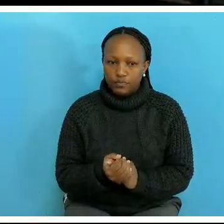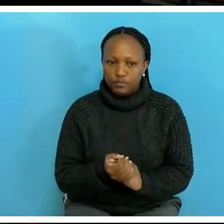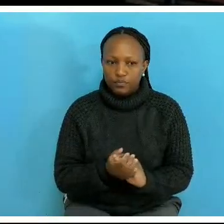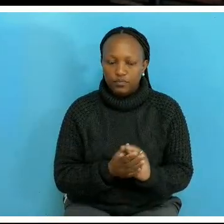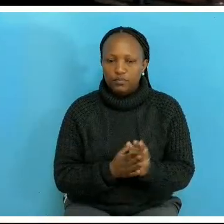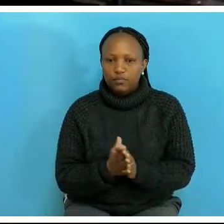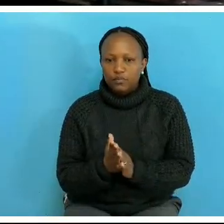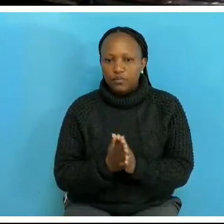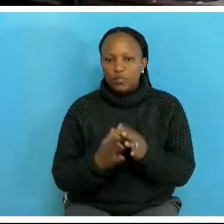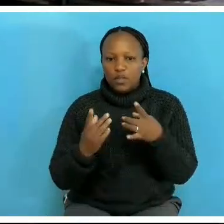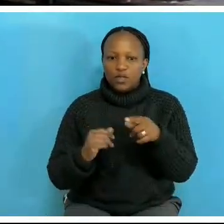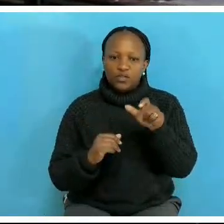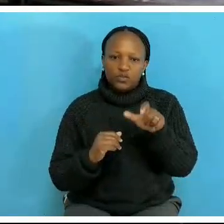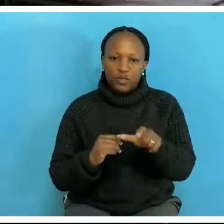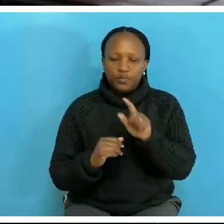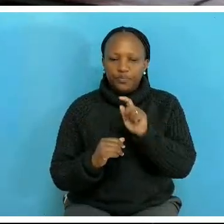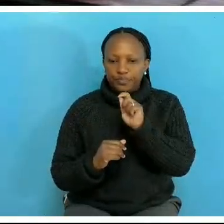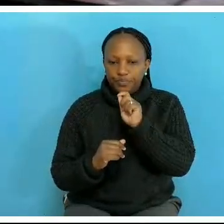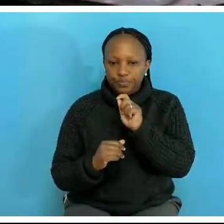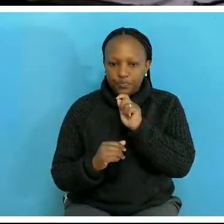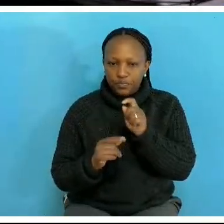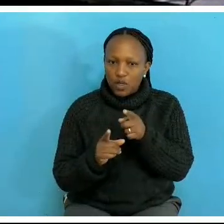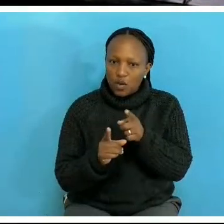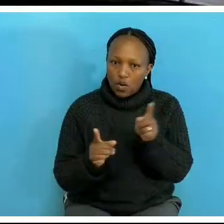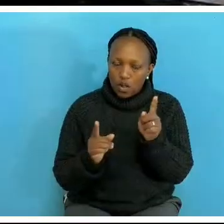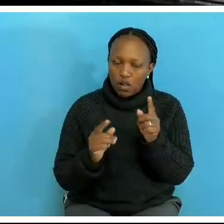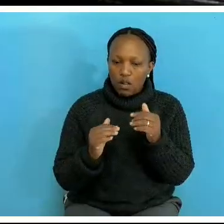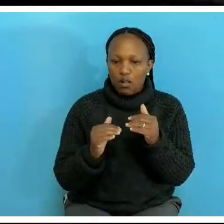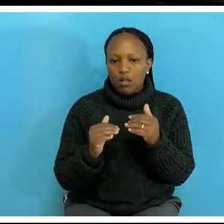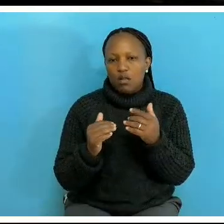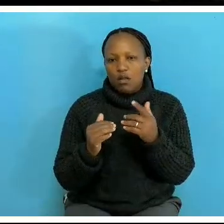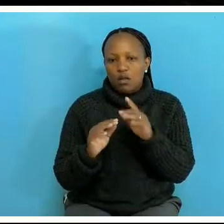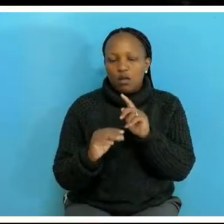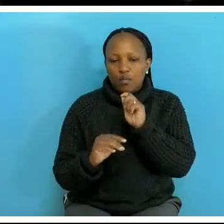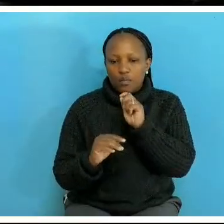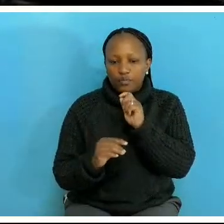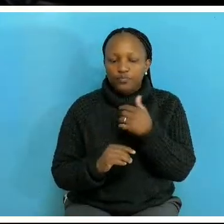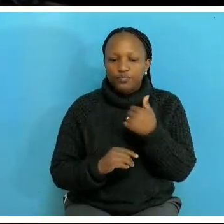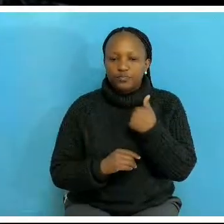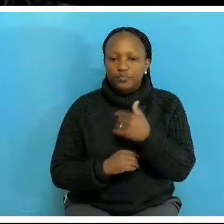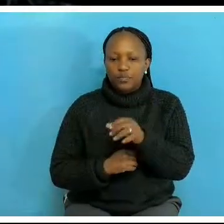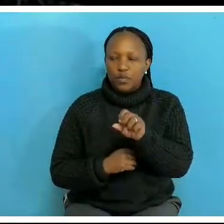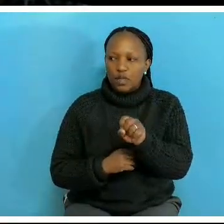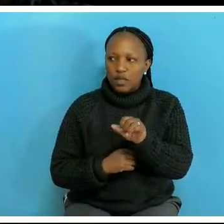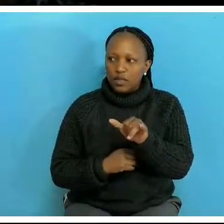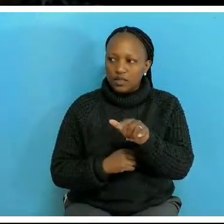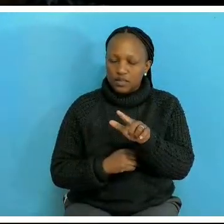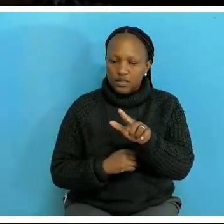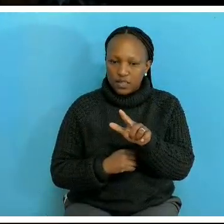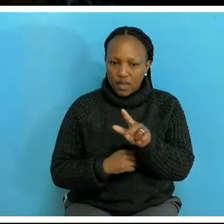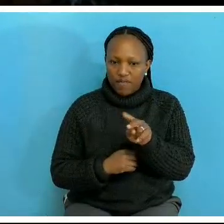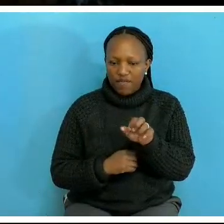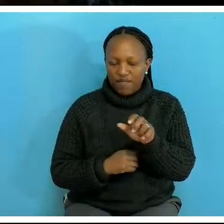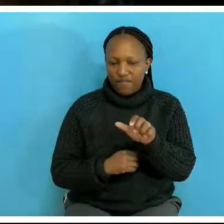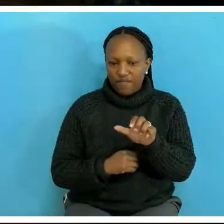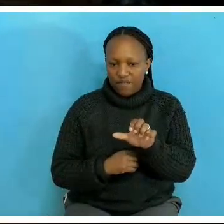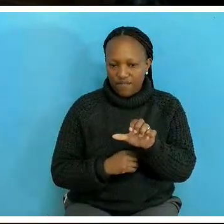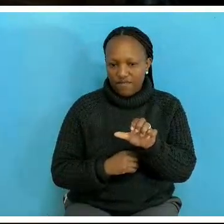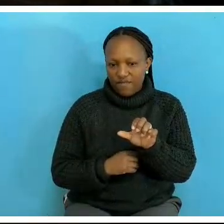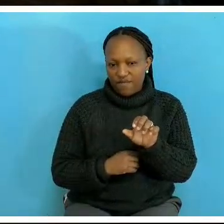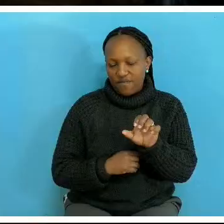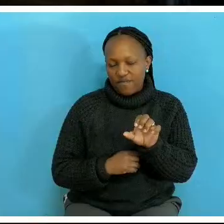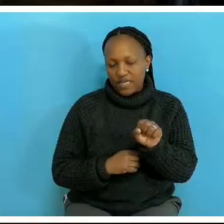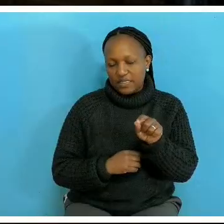Chair, good morning. The House at large. Good morning. My name is Sylvester Awagamabuya. I'm from the company called